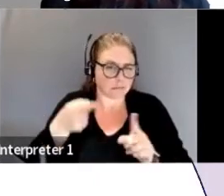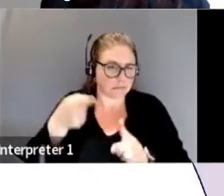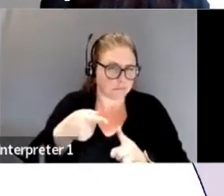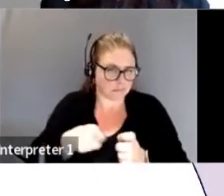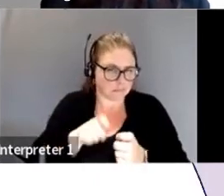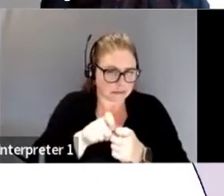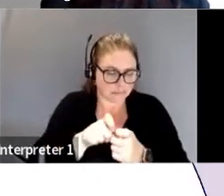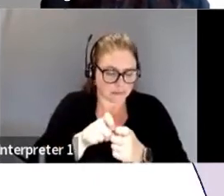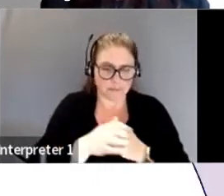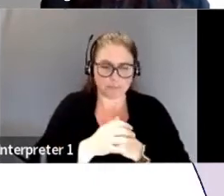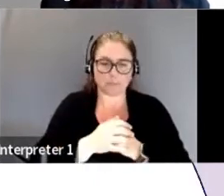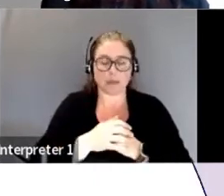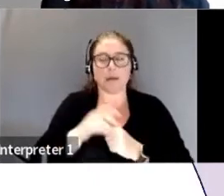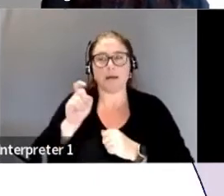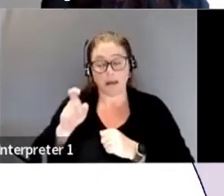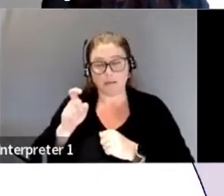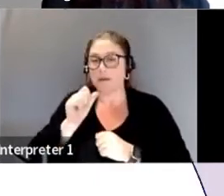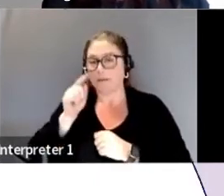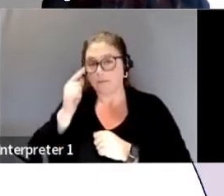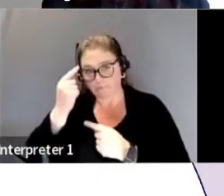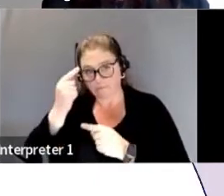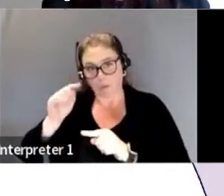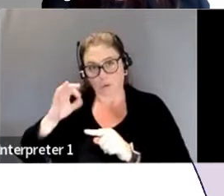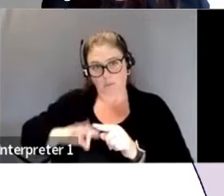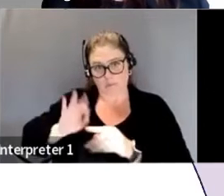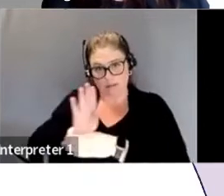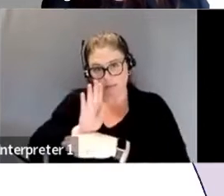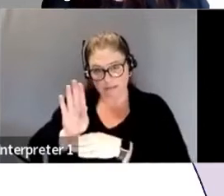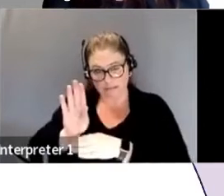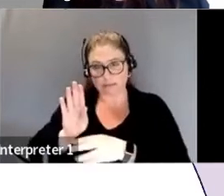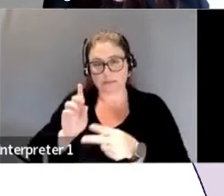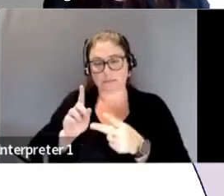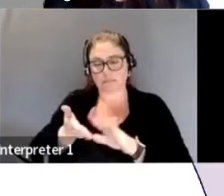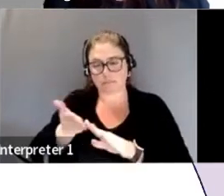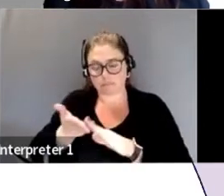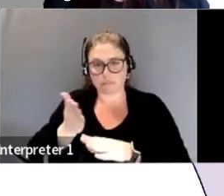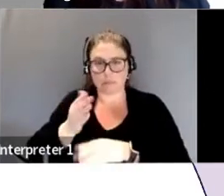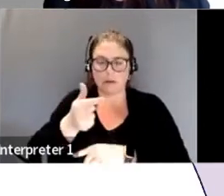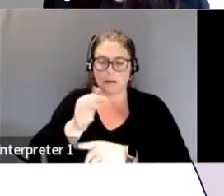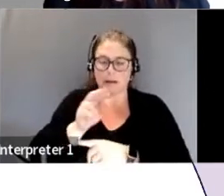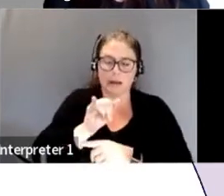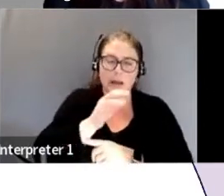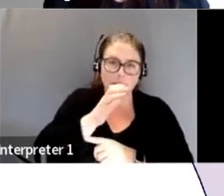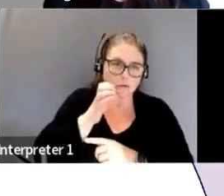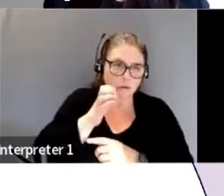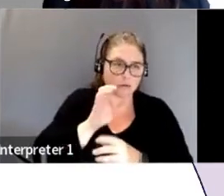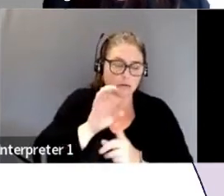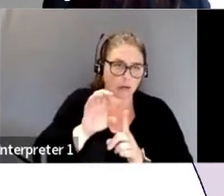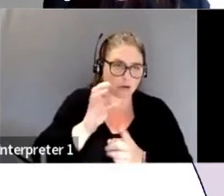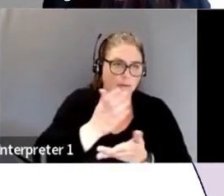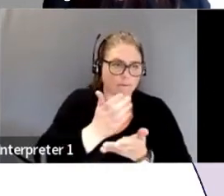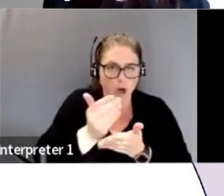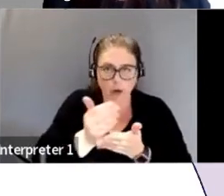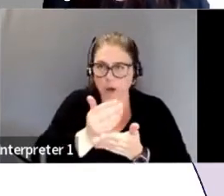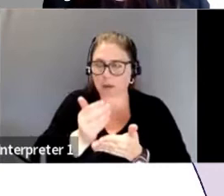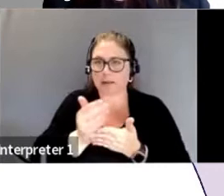applying needs to be a for-profit organization, and it needs to be operating in the agriculture, agri-food, and agri-based products sector. This